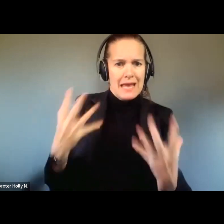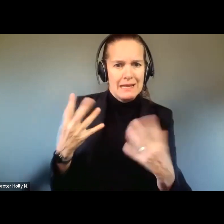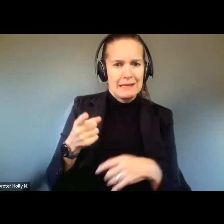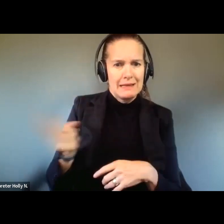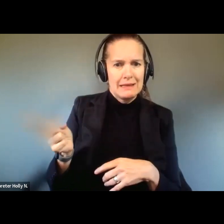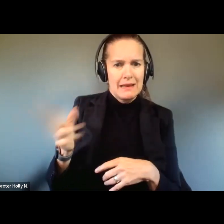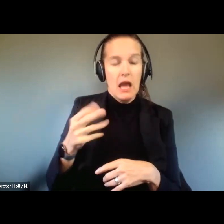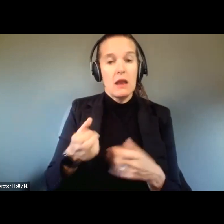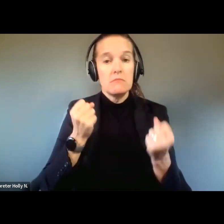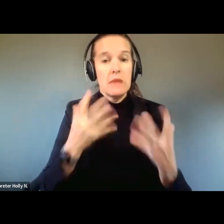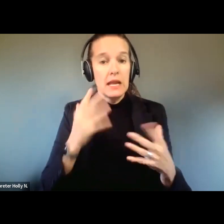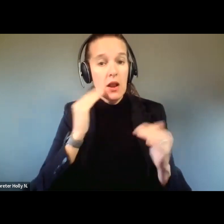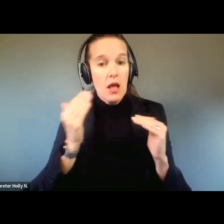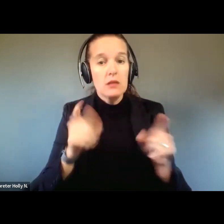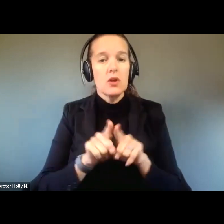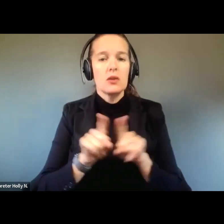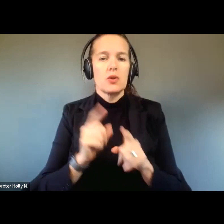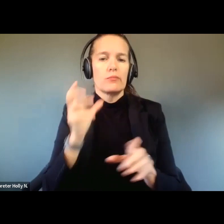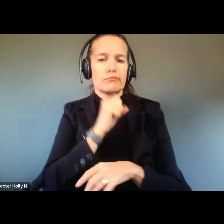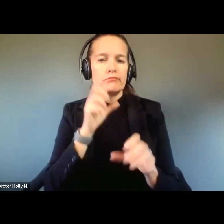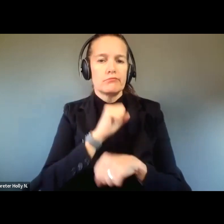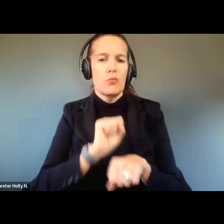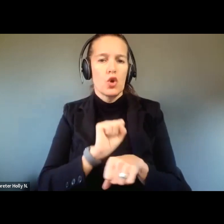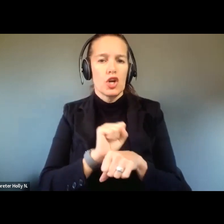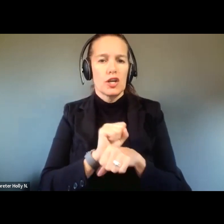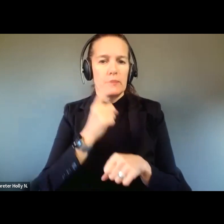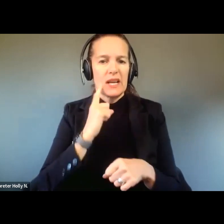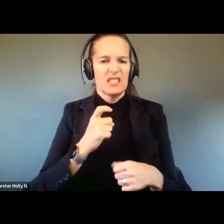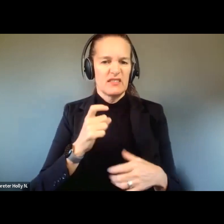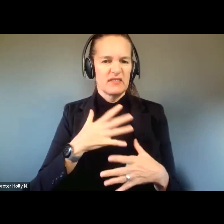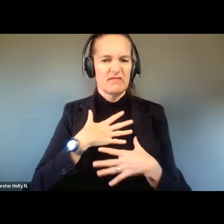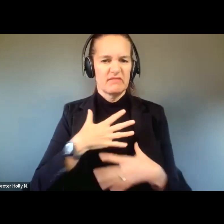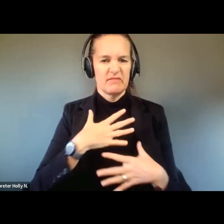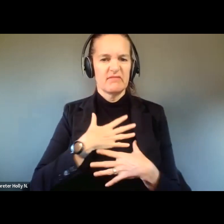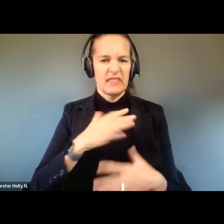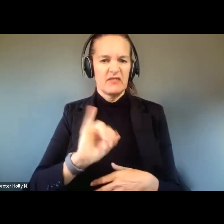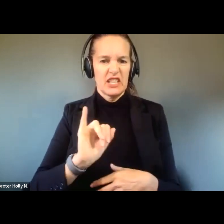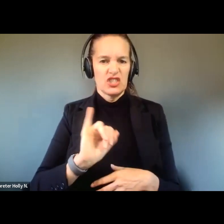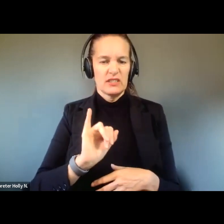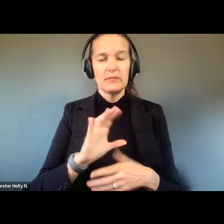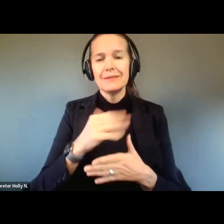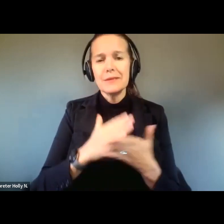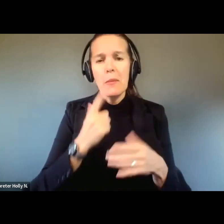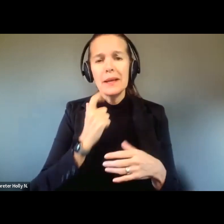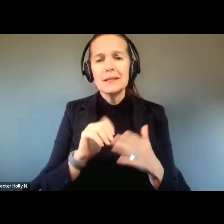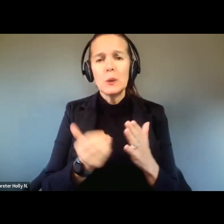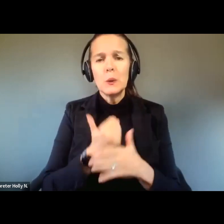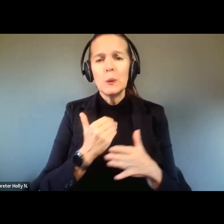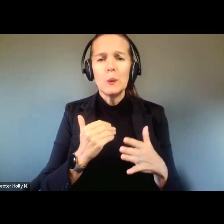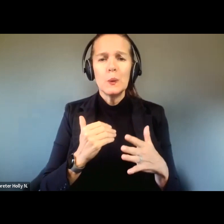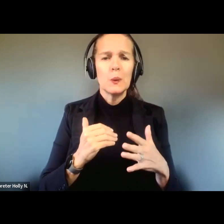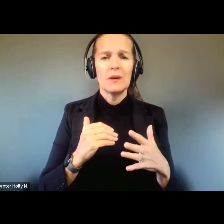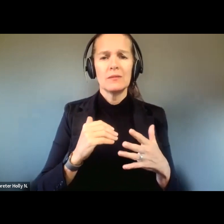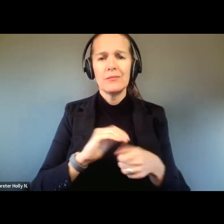adults are missing work due to respiratory infections. Some of this is certainly due to new variants of COVID-19, which